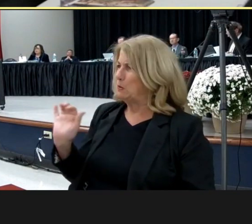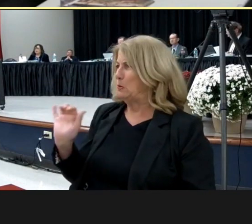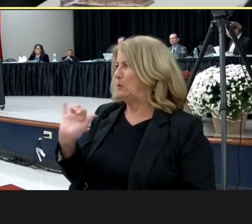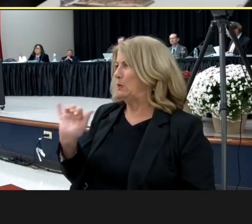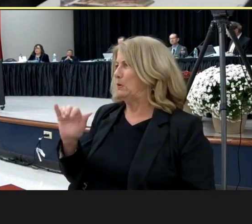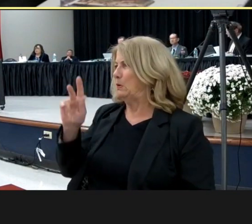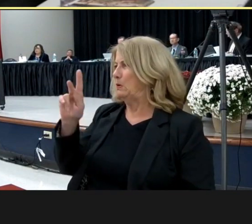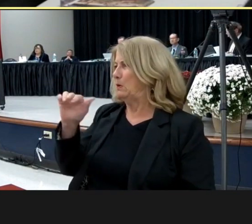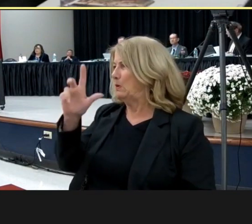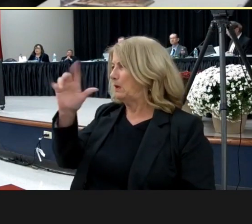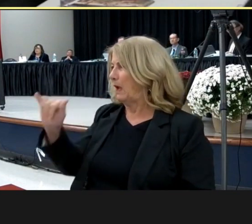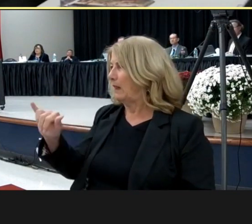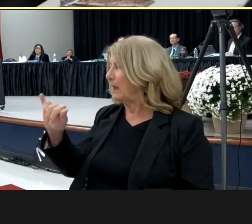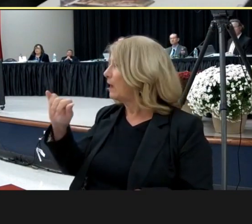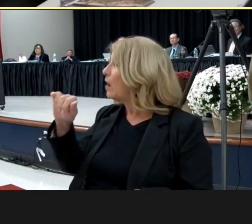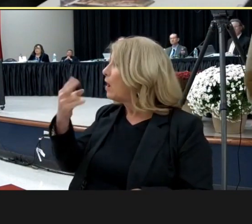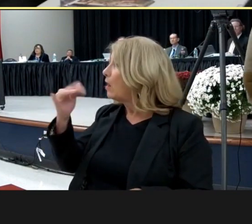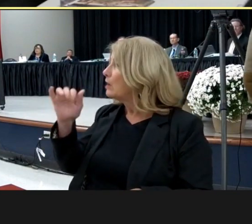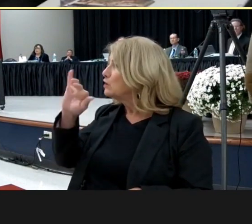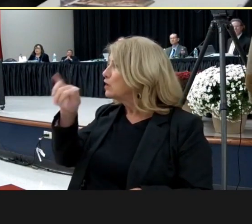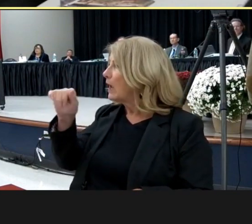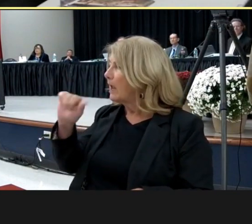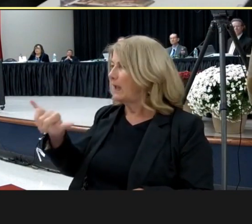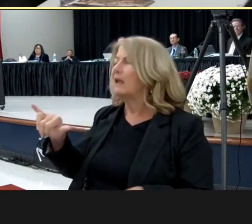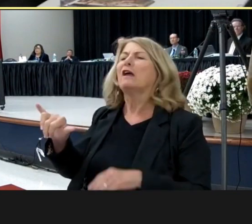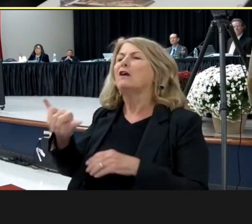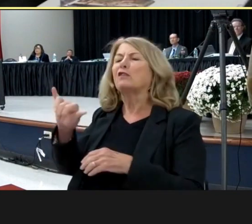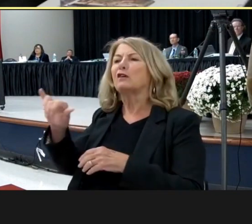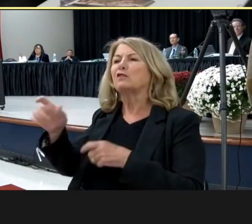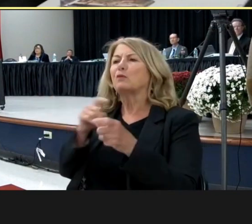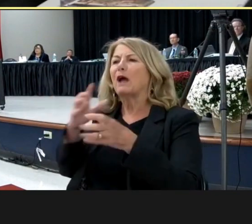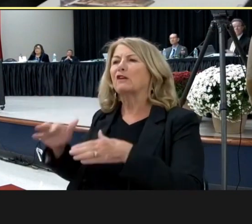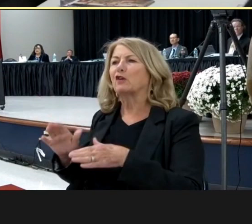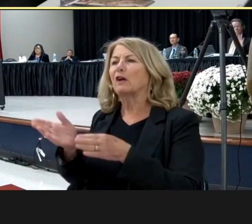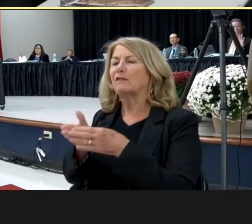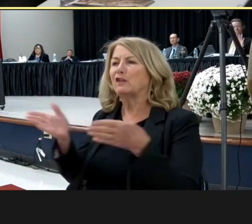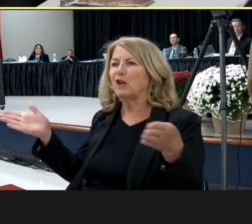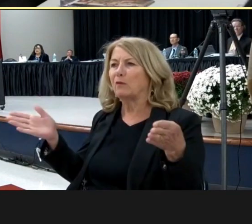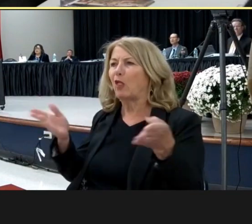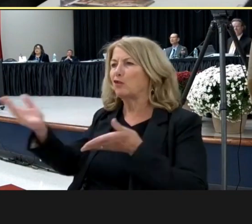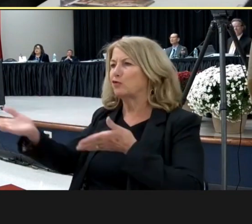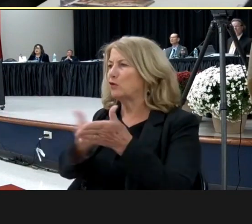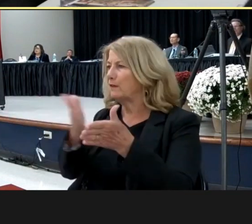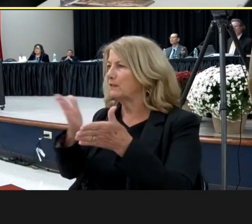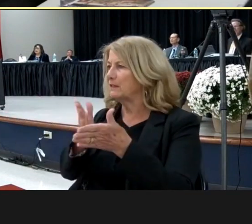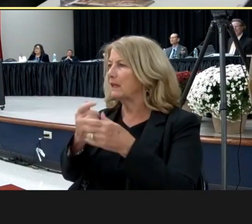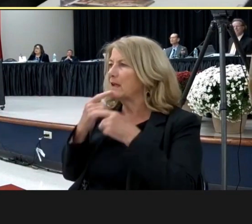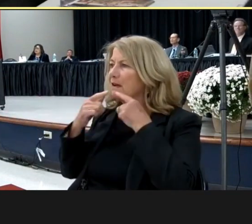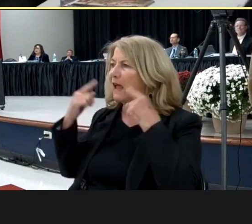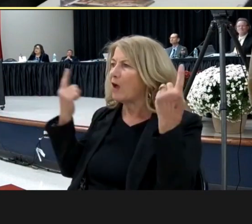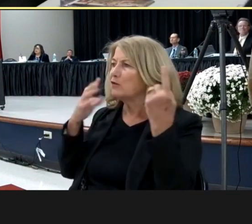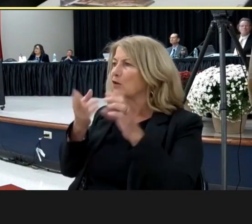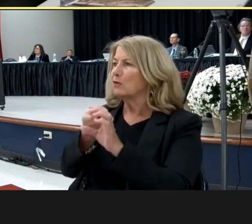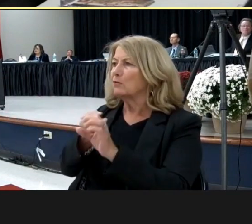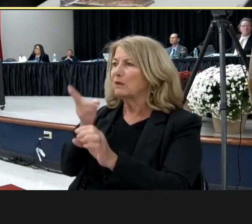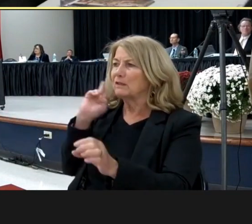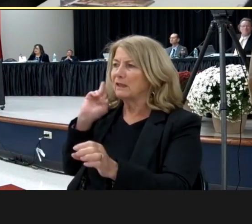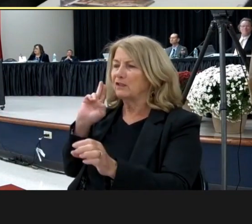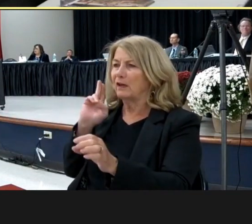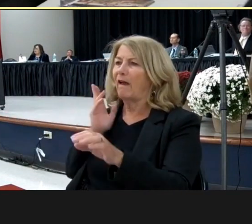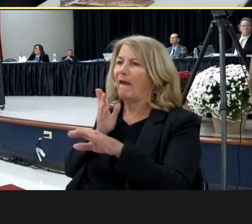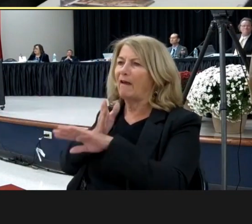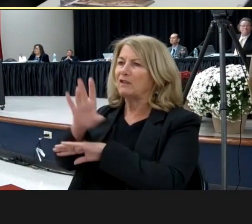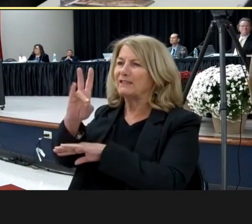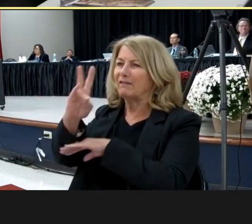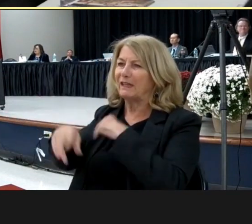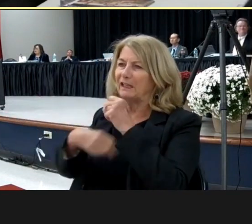Kelly Holacek, our Director of General Services, has announced her resignation after 17 years with the